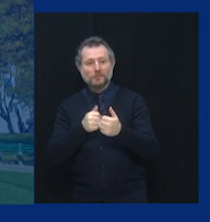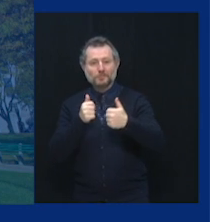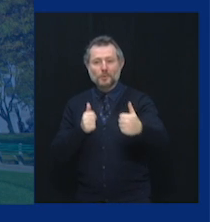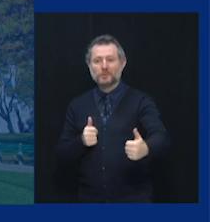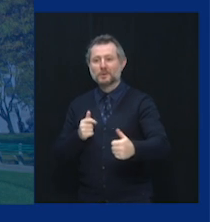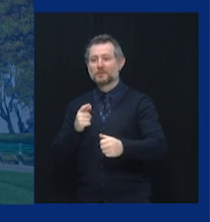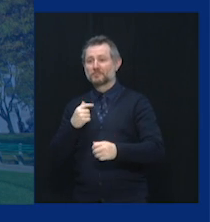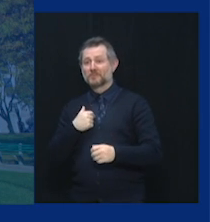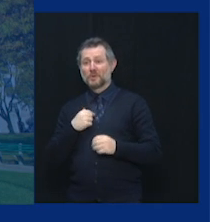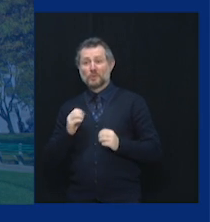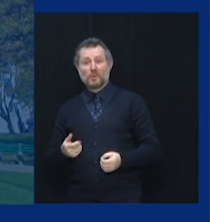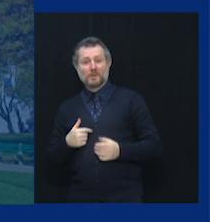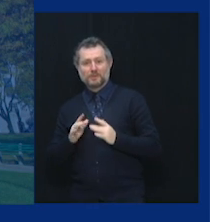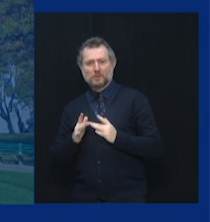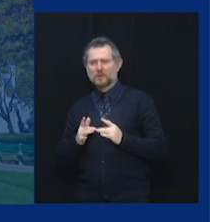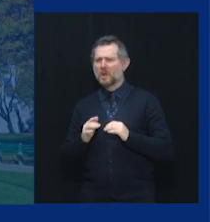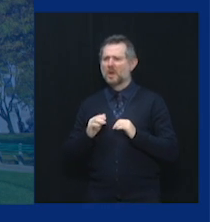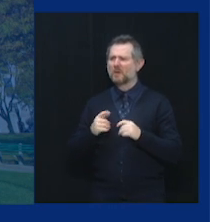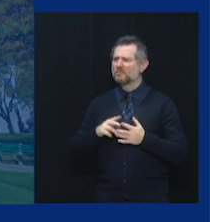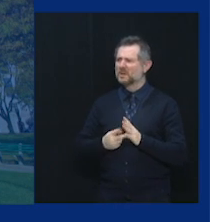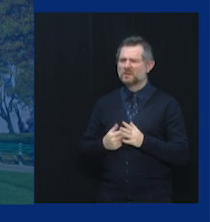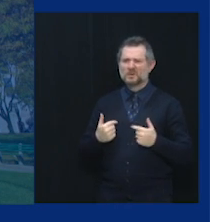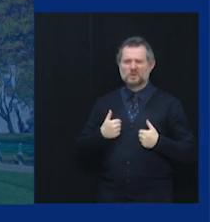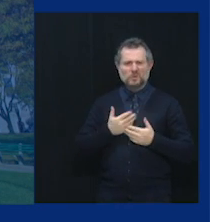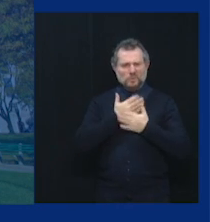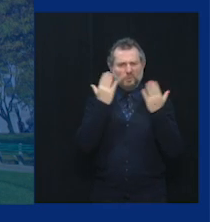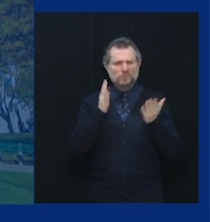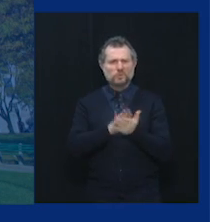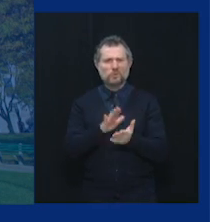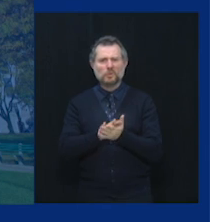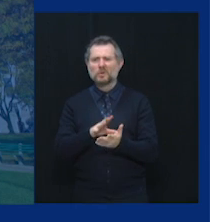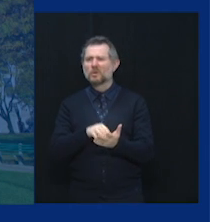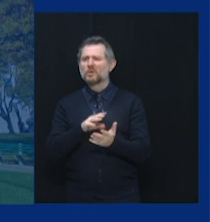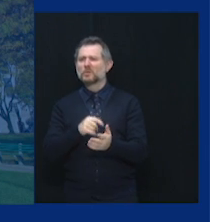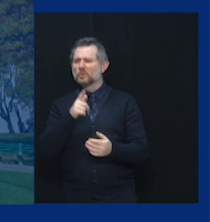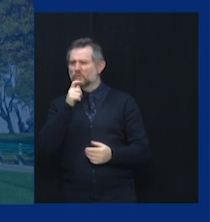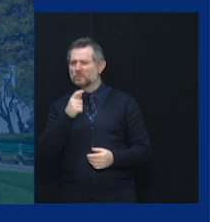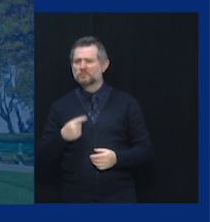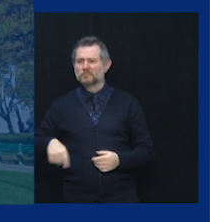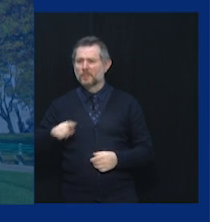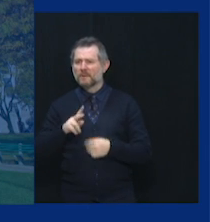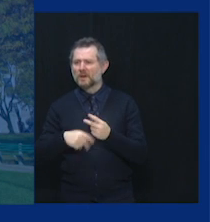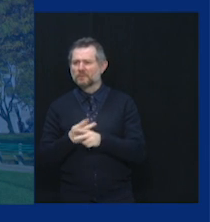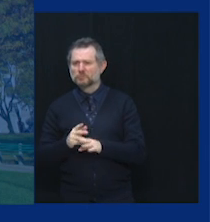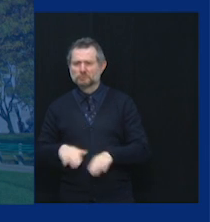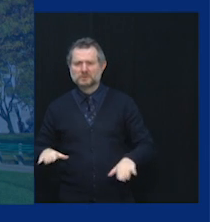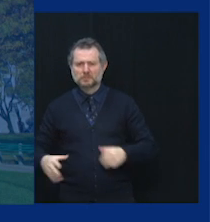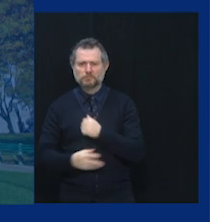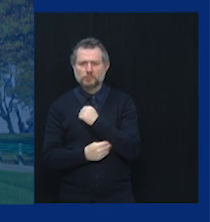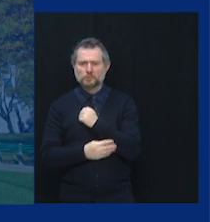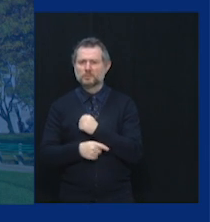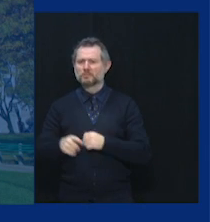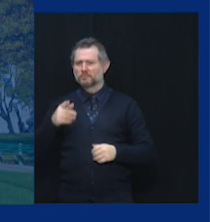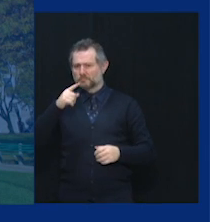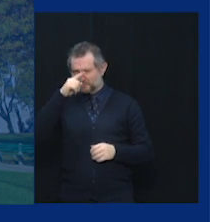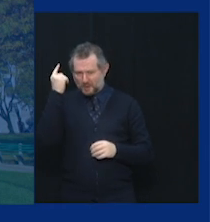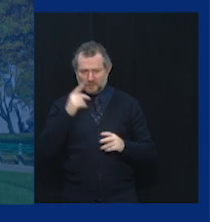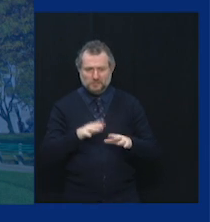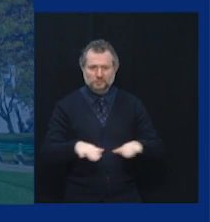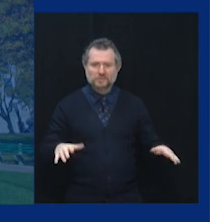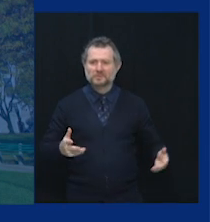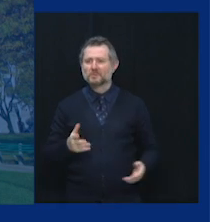get an education. And I'll tell you who that child is. That's a poor child, a black child, a brown child, a child in public